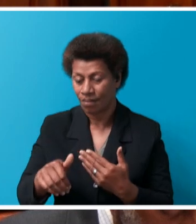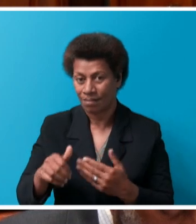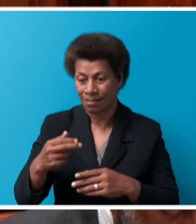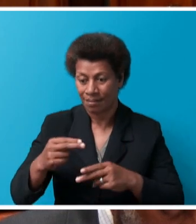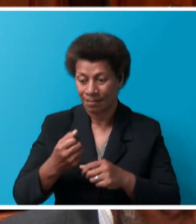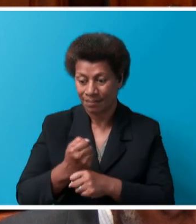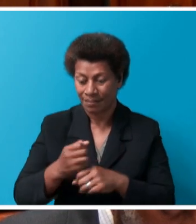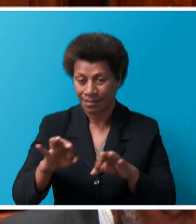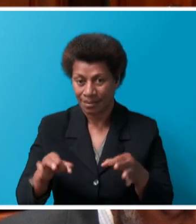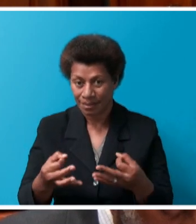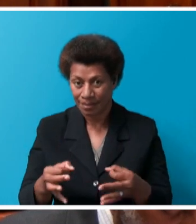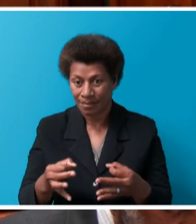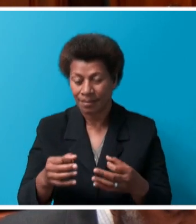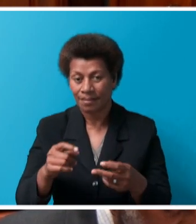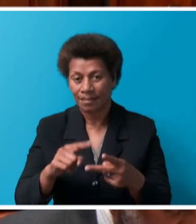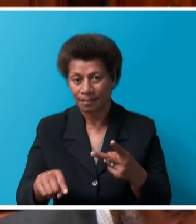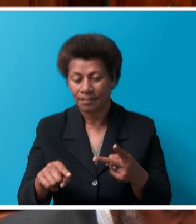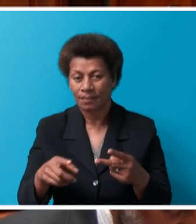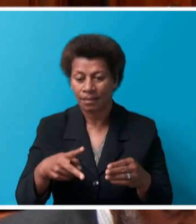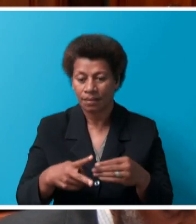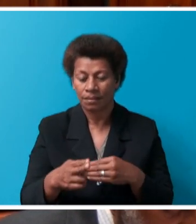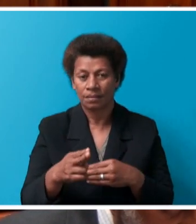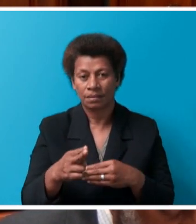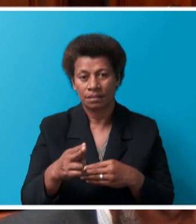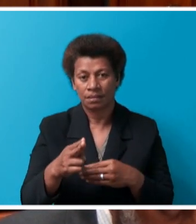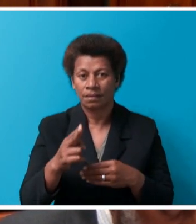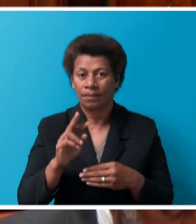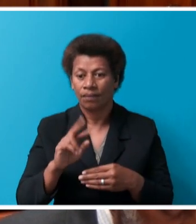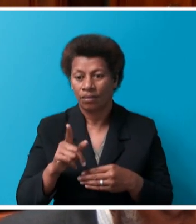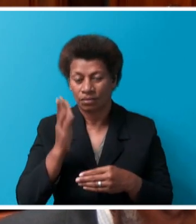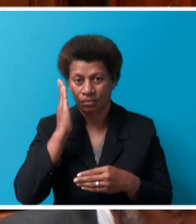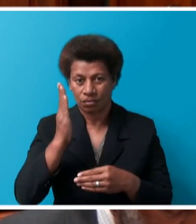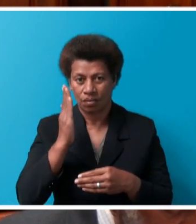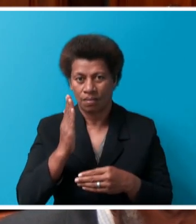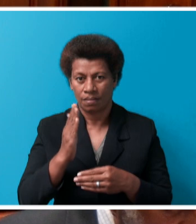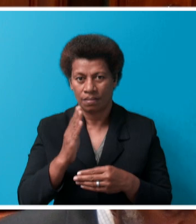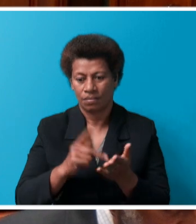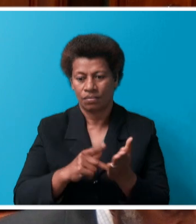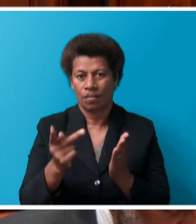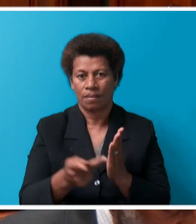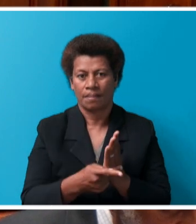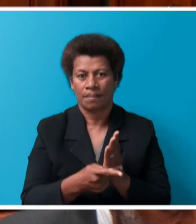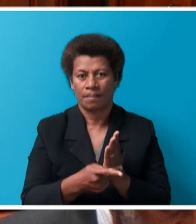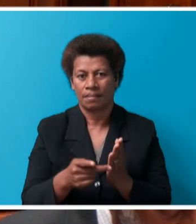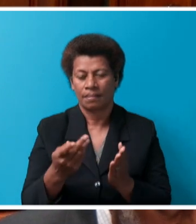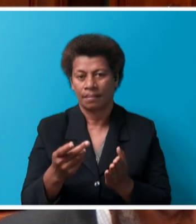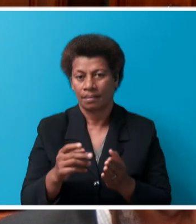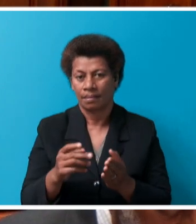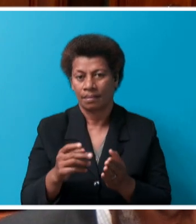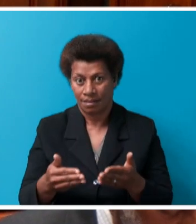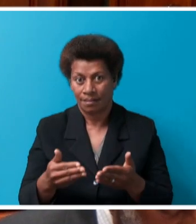security, and launching farm-to-school initiatives. This week, we are hosting the National Women in Agriculture